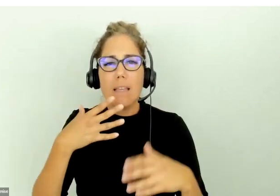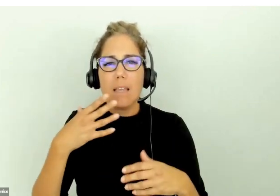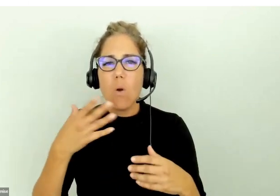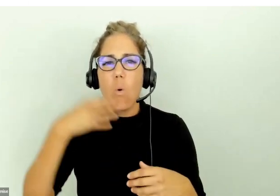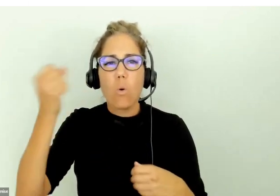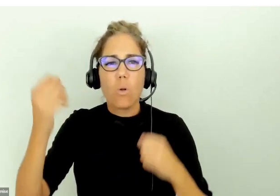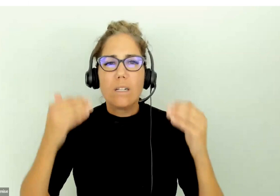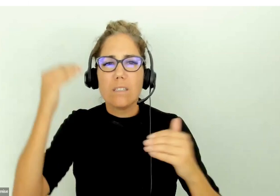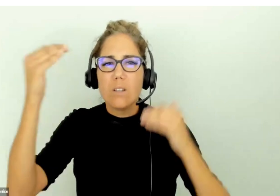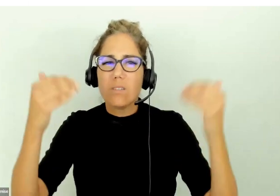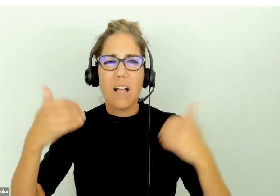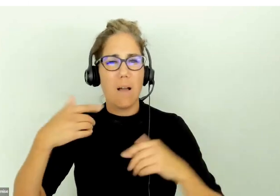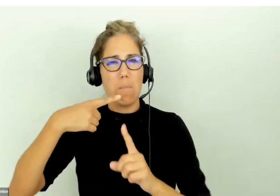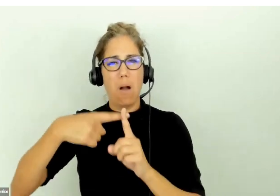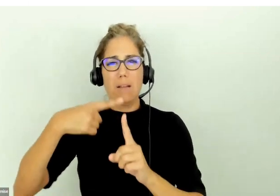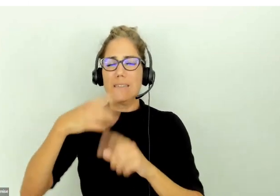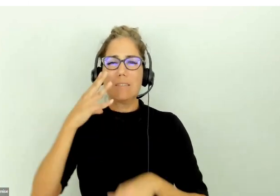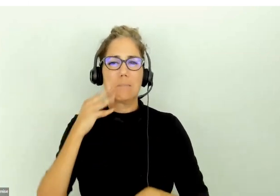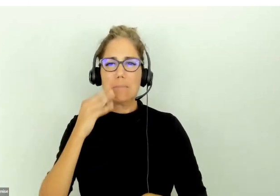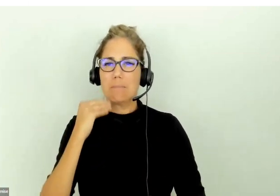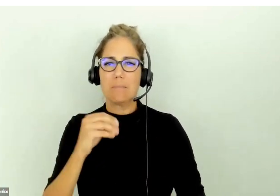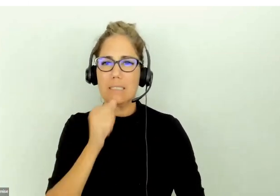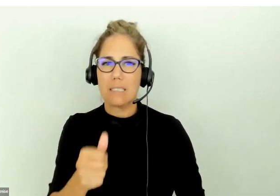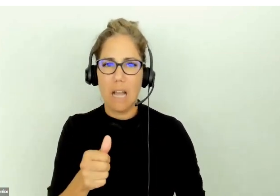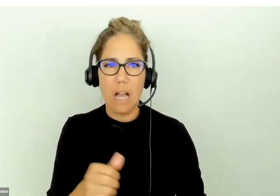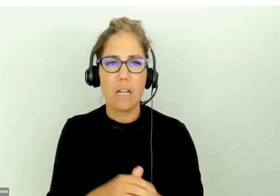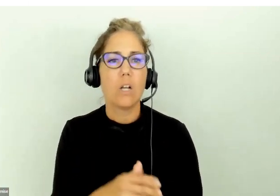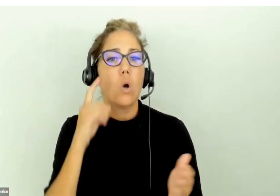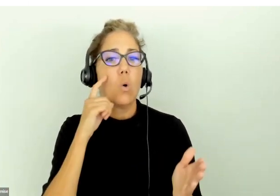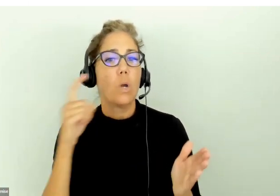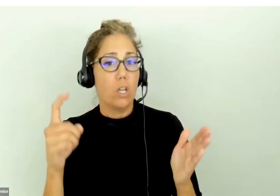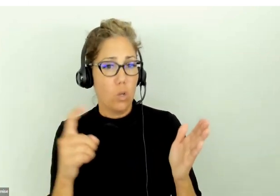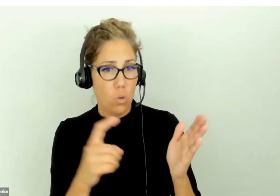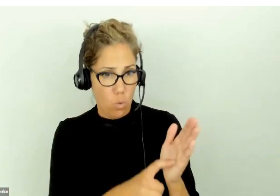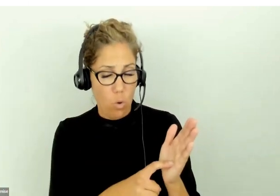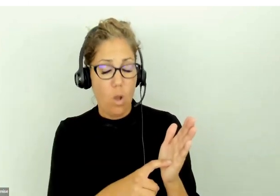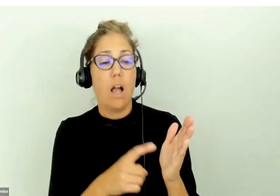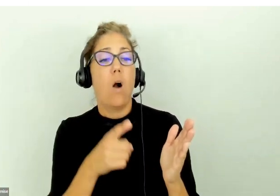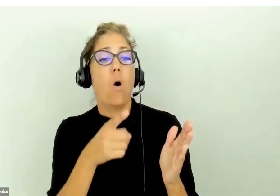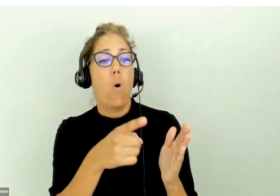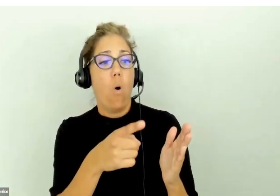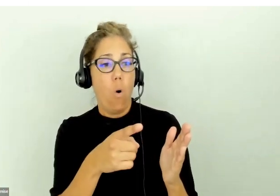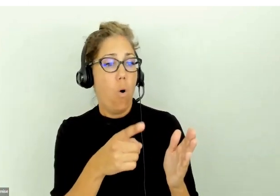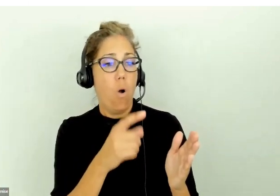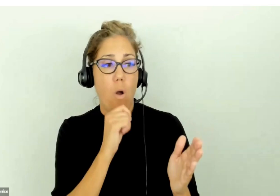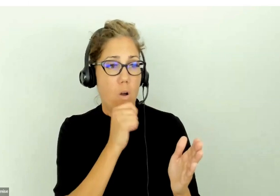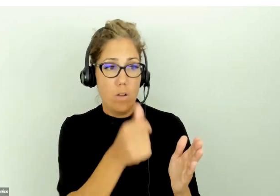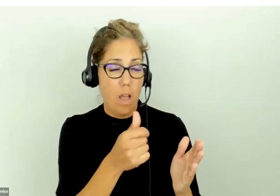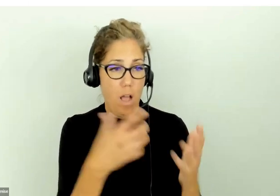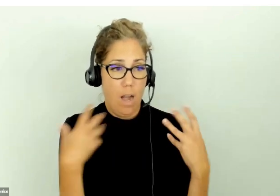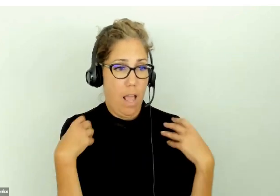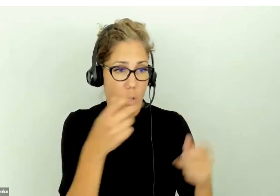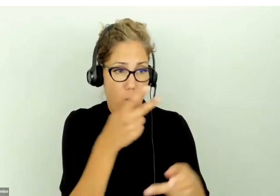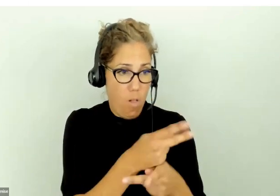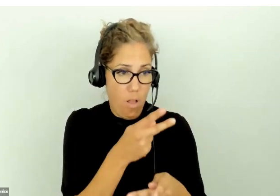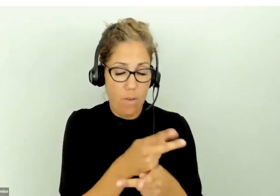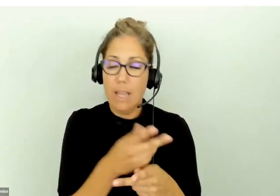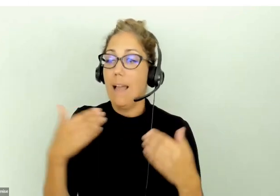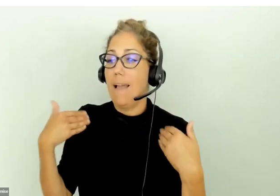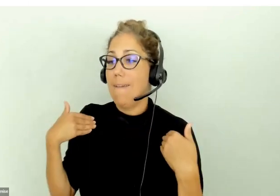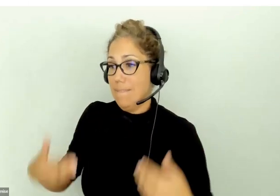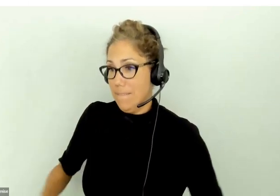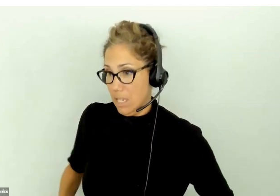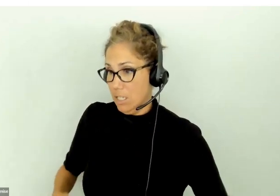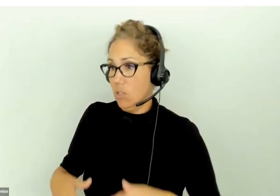investment. Also, there is growing recognition of the relationship between non-healthcare factors such as physical